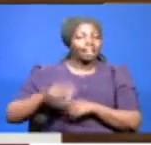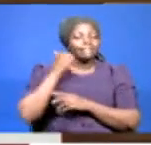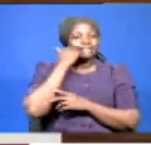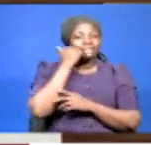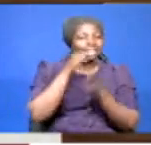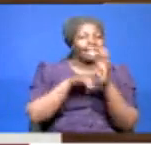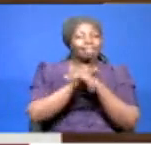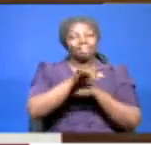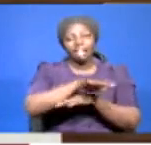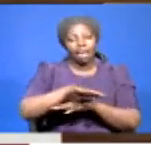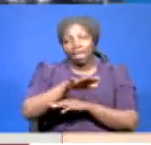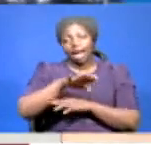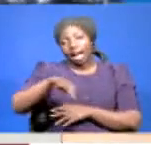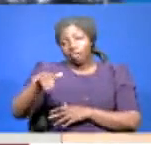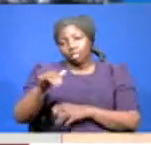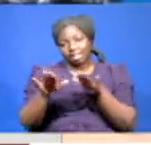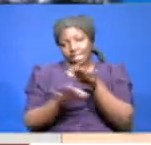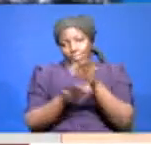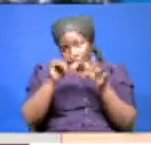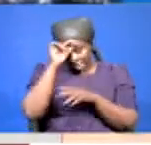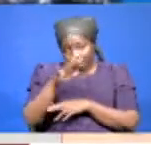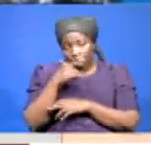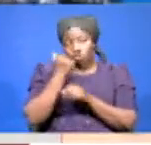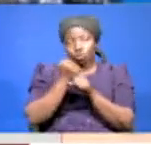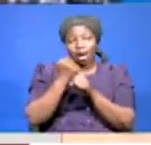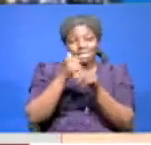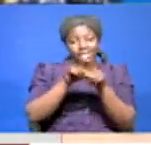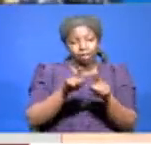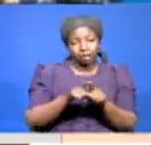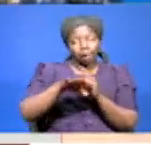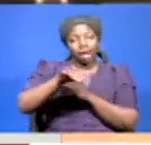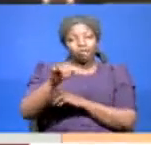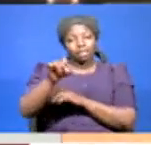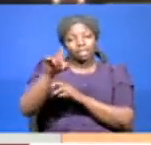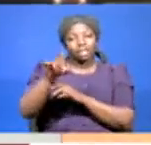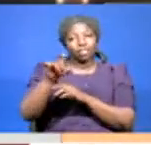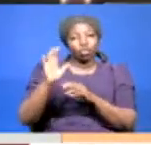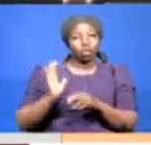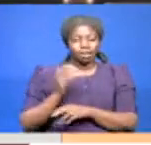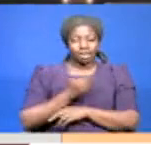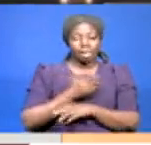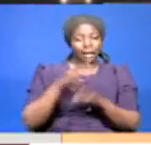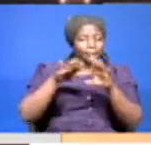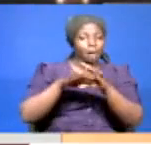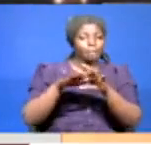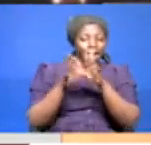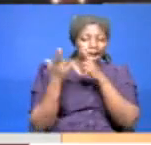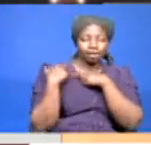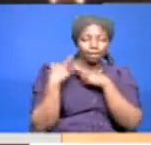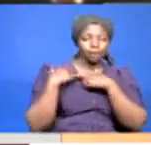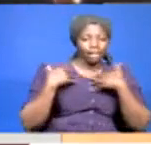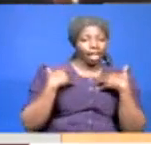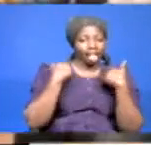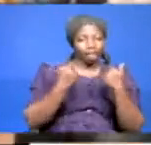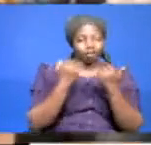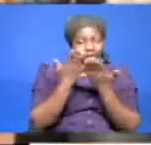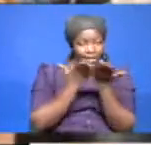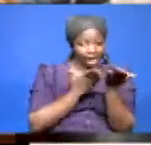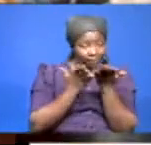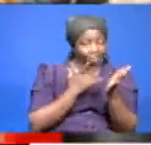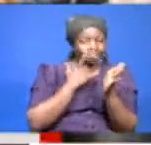James Lowassa, who also doubles up as the County Executive Committee member in charge of health services, says the